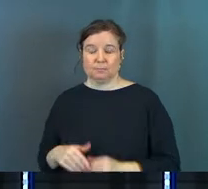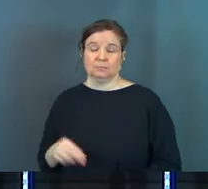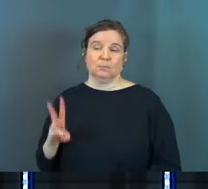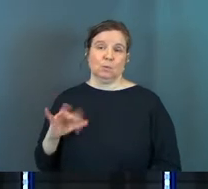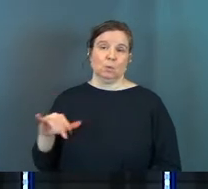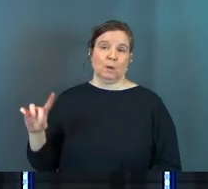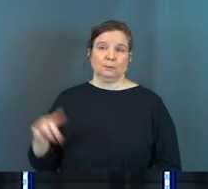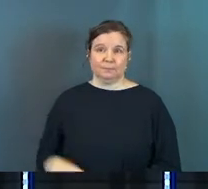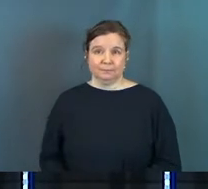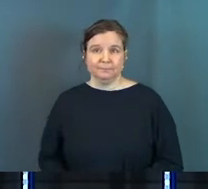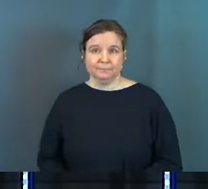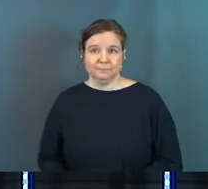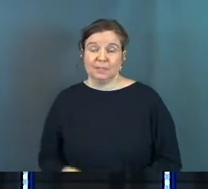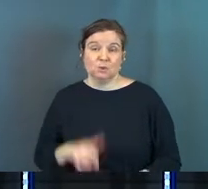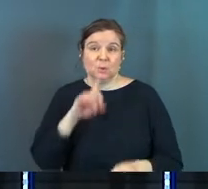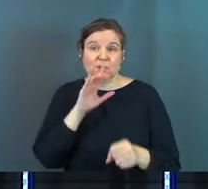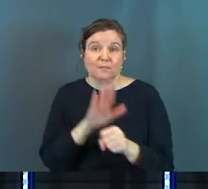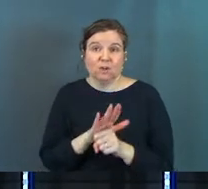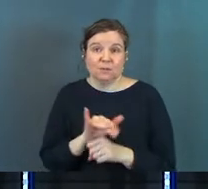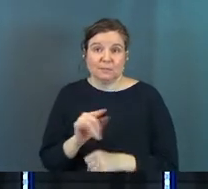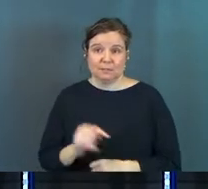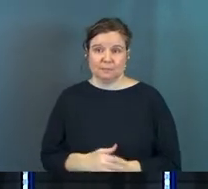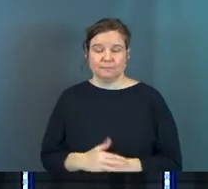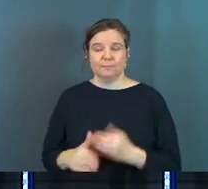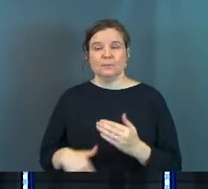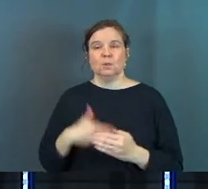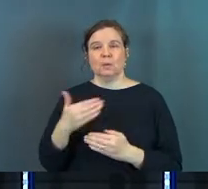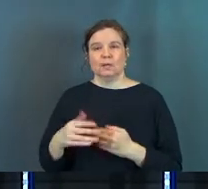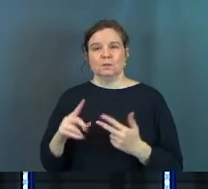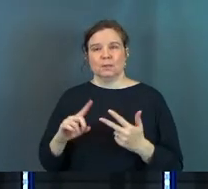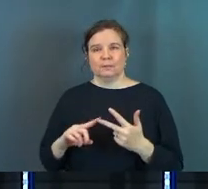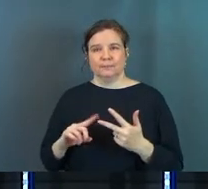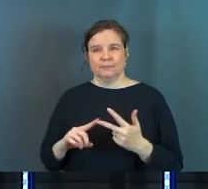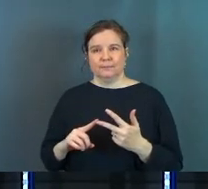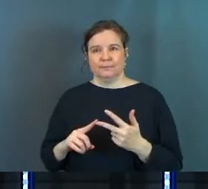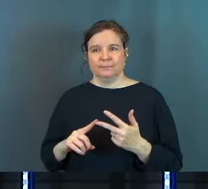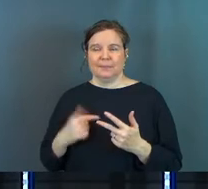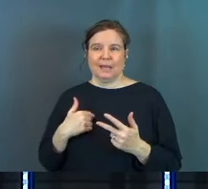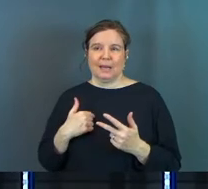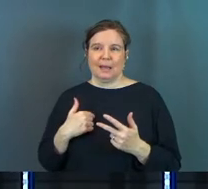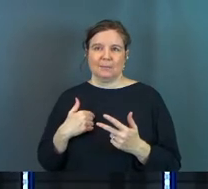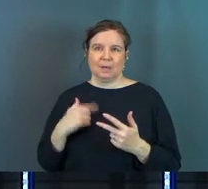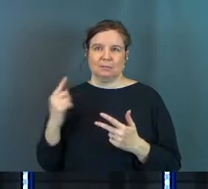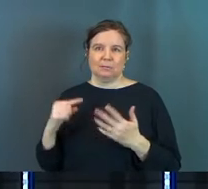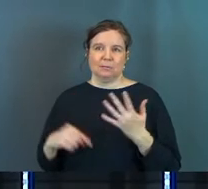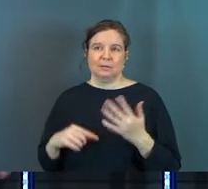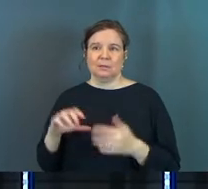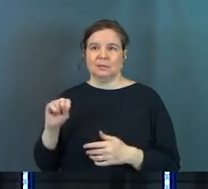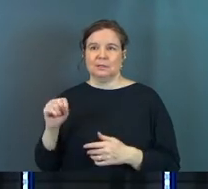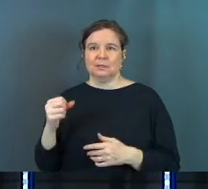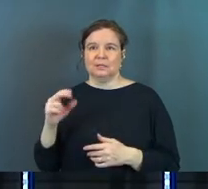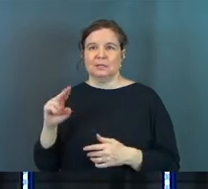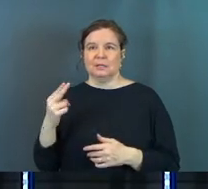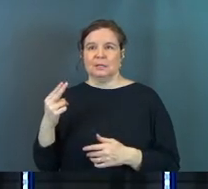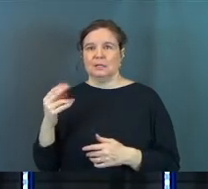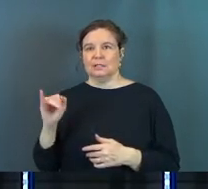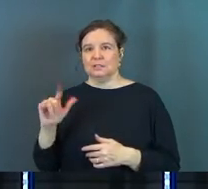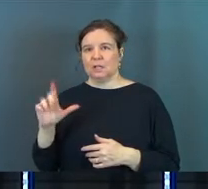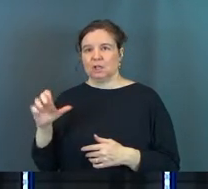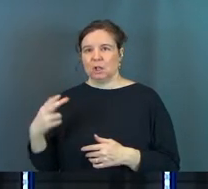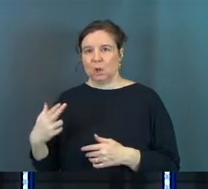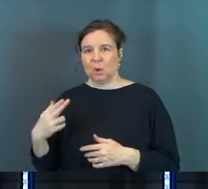Wild. Just affirms it. So the next one. I'm just going to fly through that. That's the Shiloh inscription right